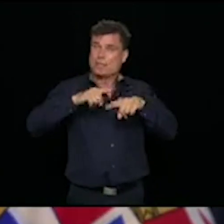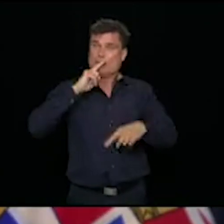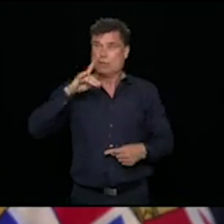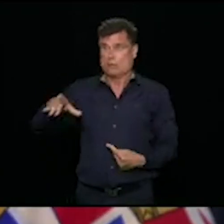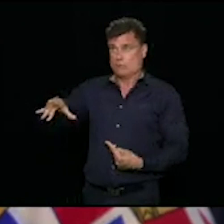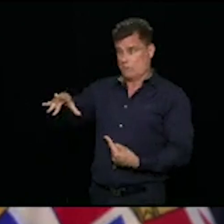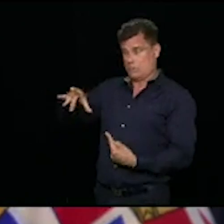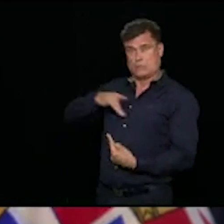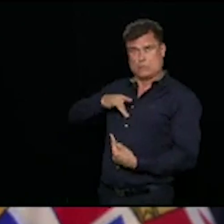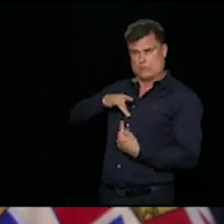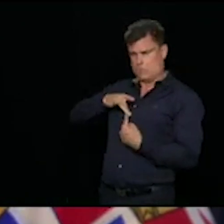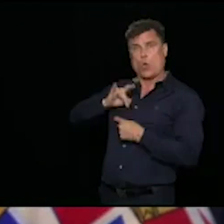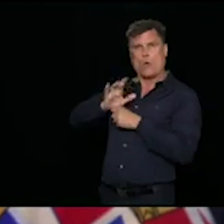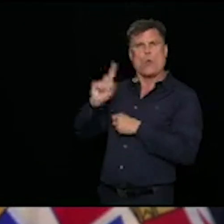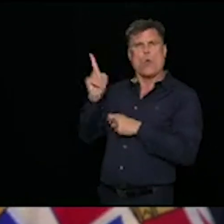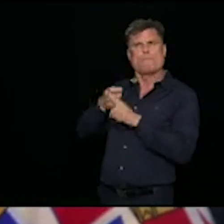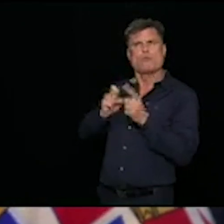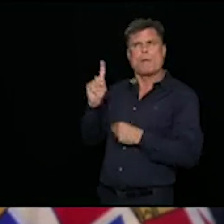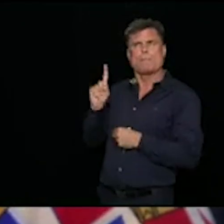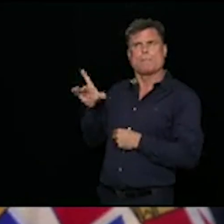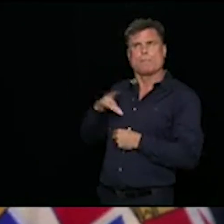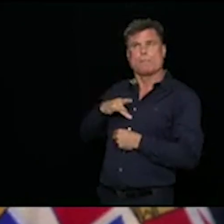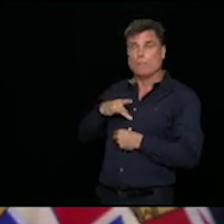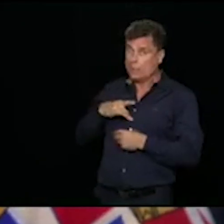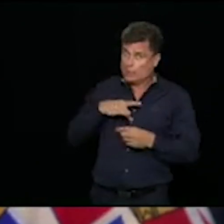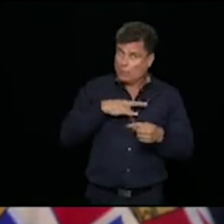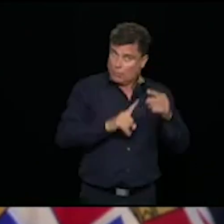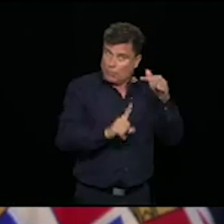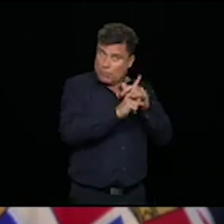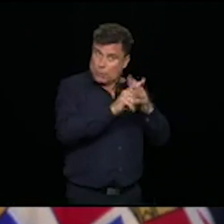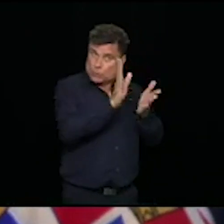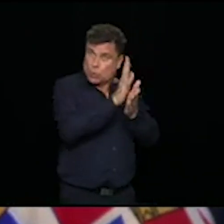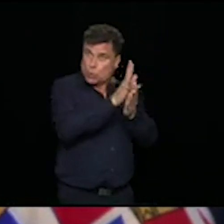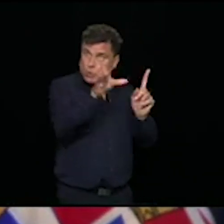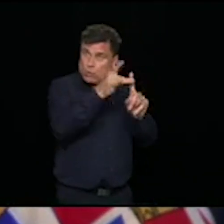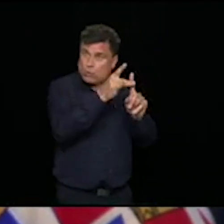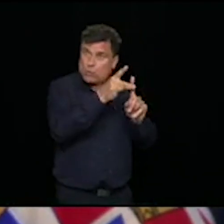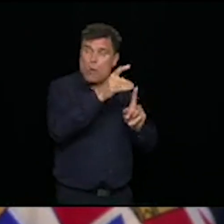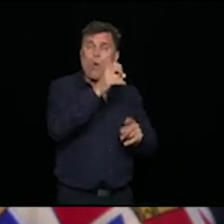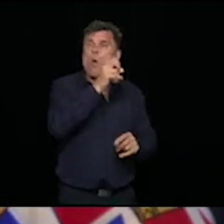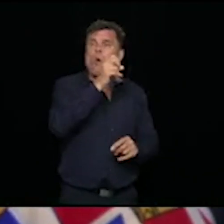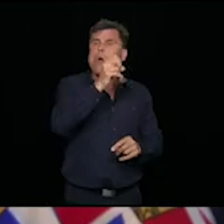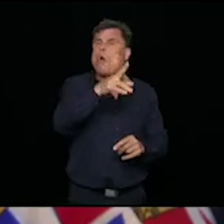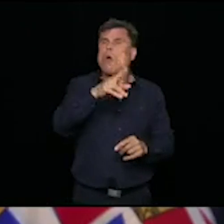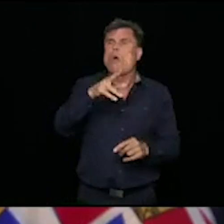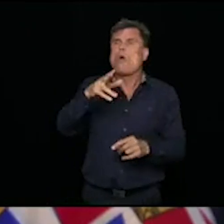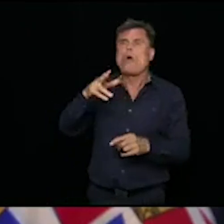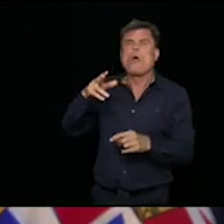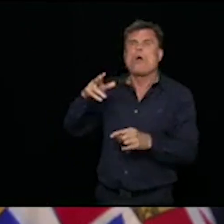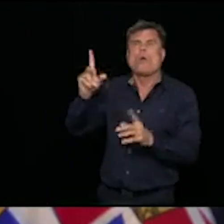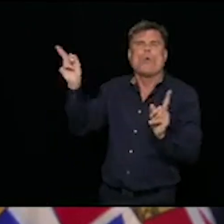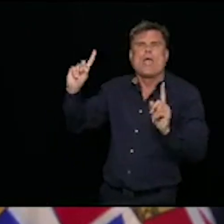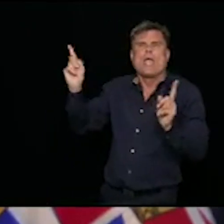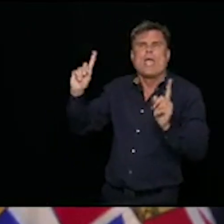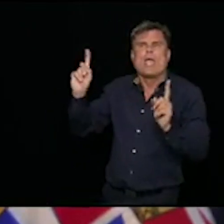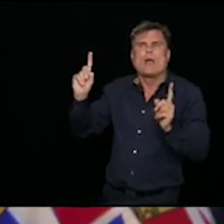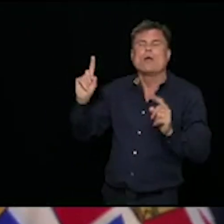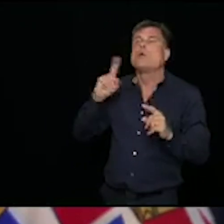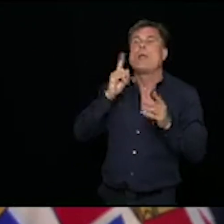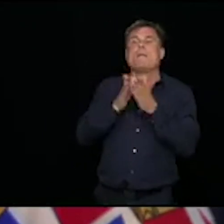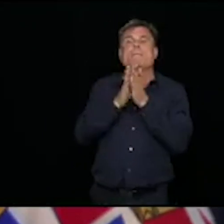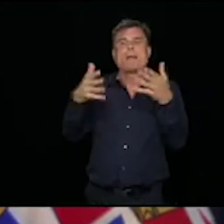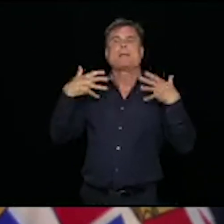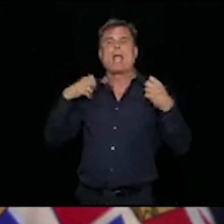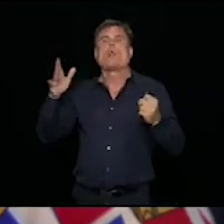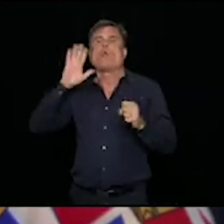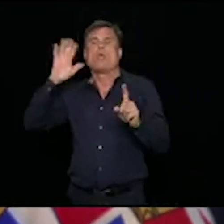protocols for it depends on where the source of infection was, whether it was in the school setting or not. So it depends